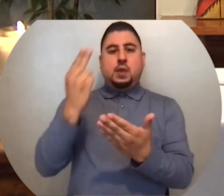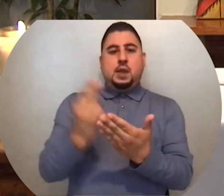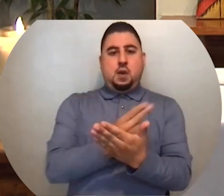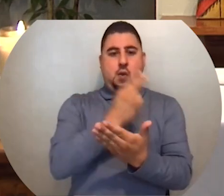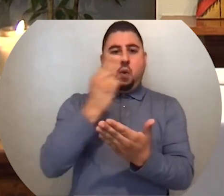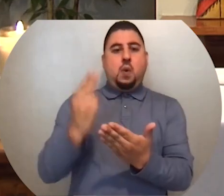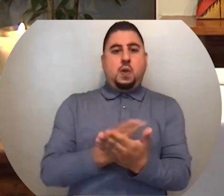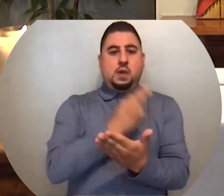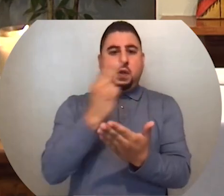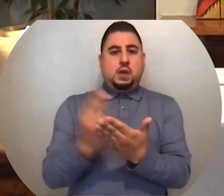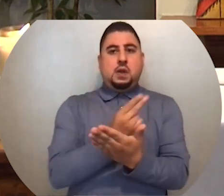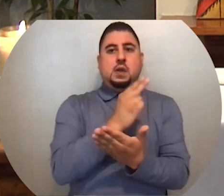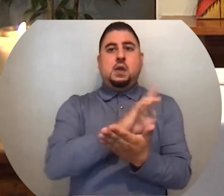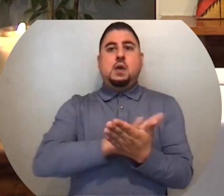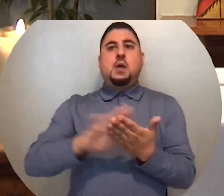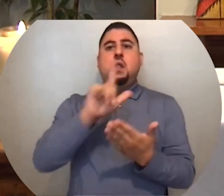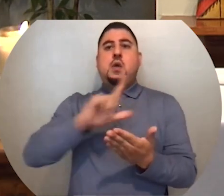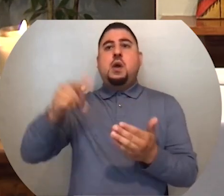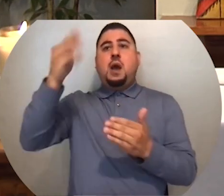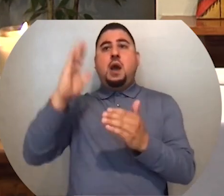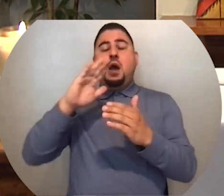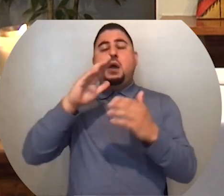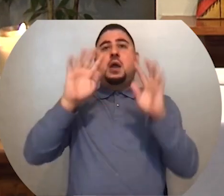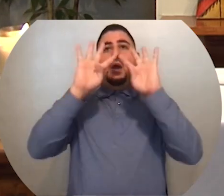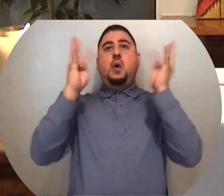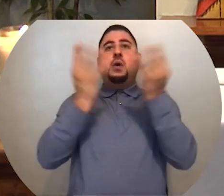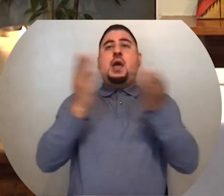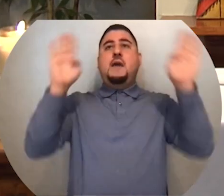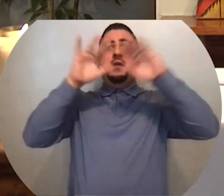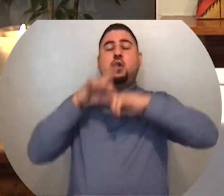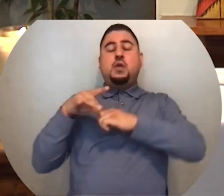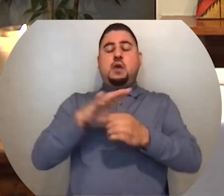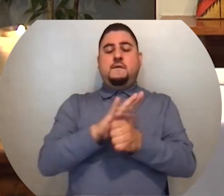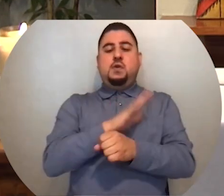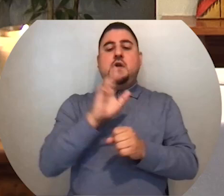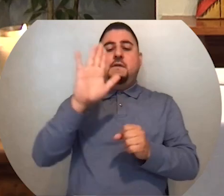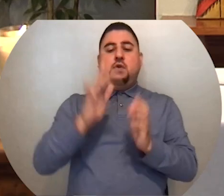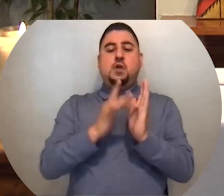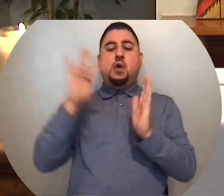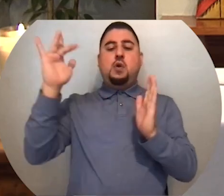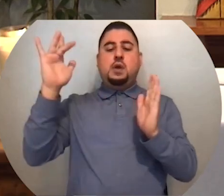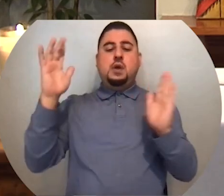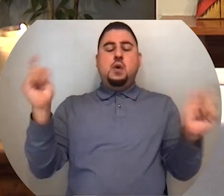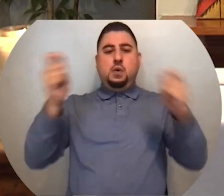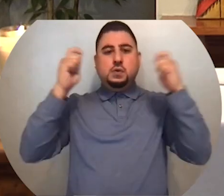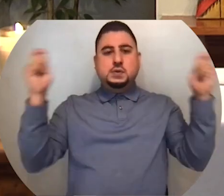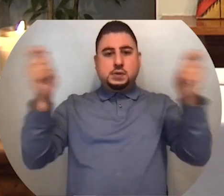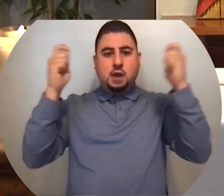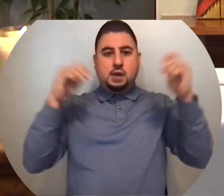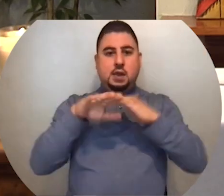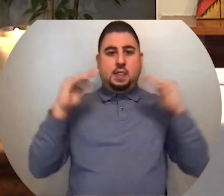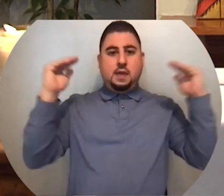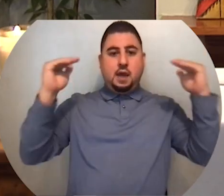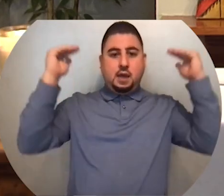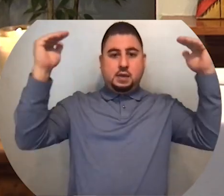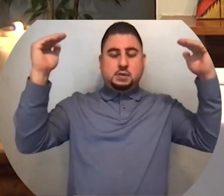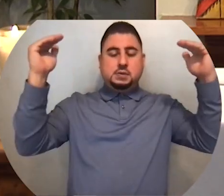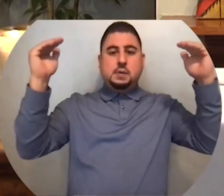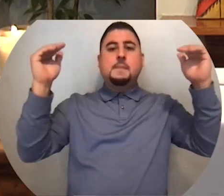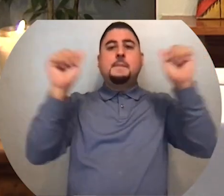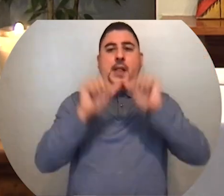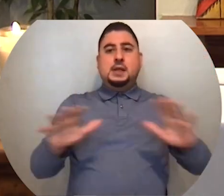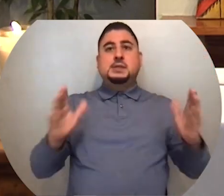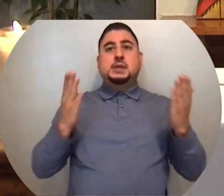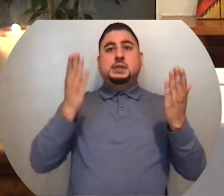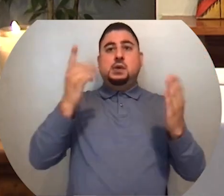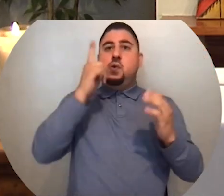Holy, Holy Lord, God of hosts, heaven and earth are full of your glory. Hosanna in the highest.